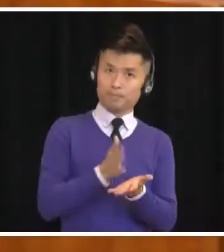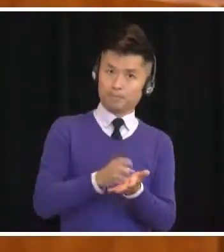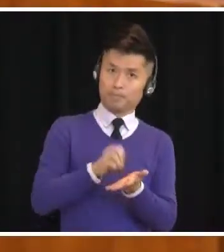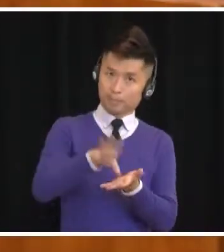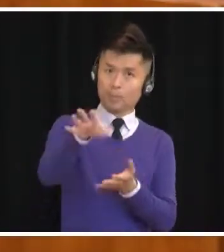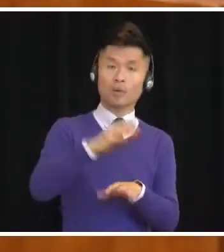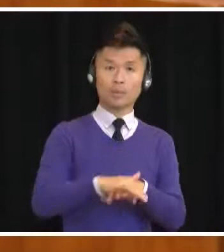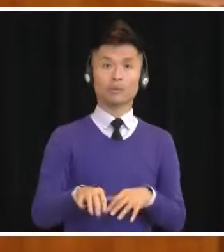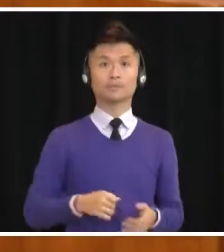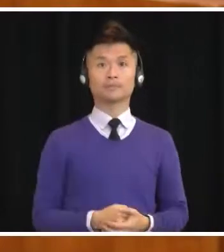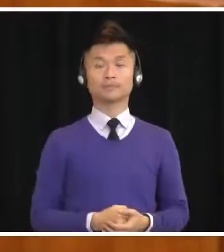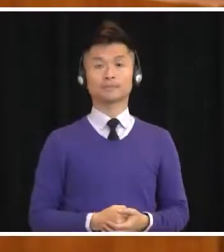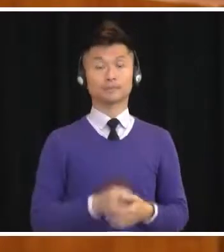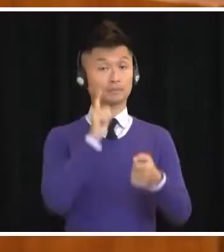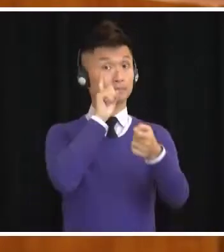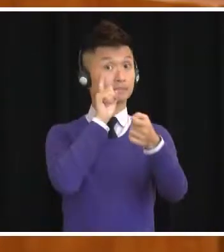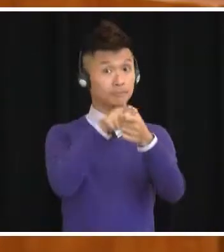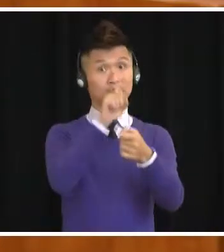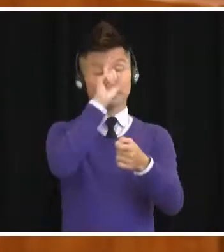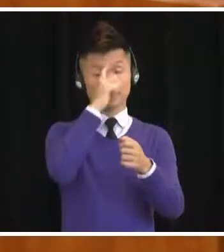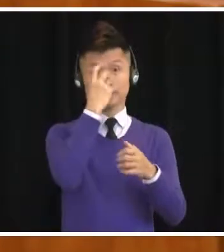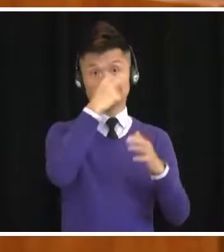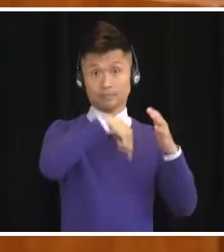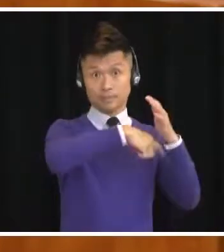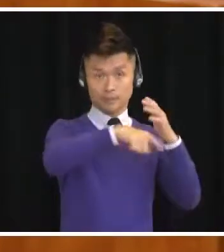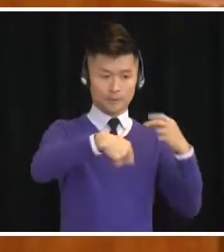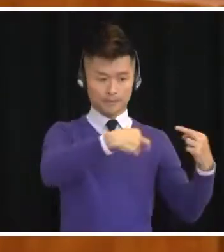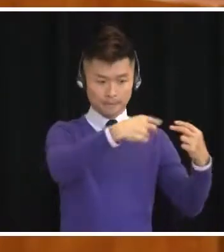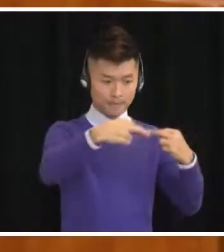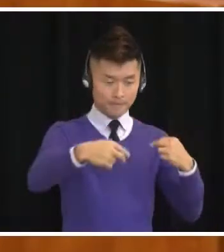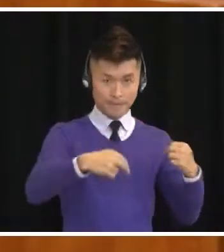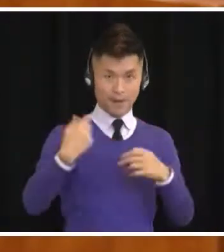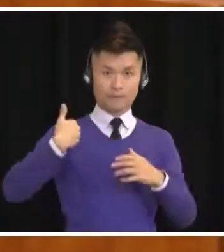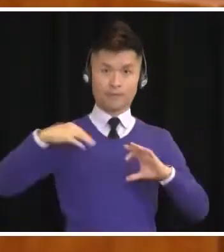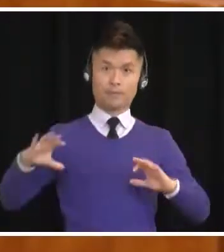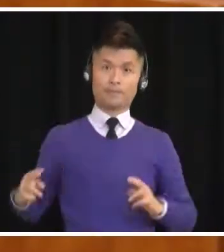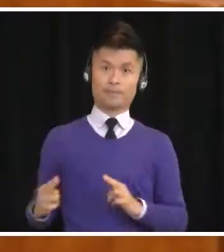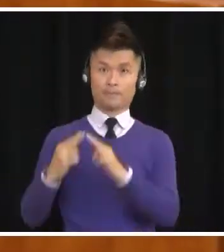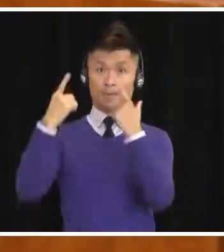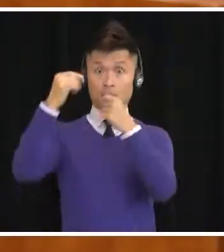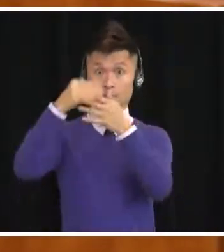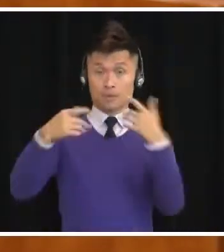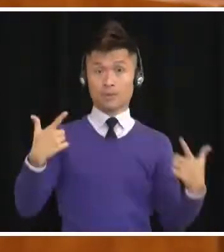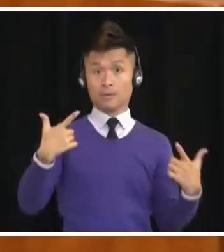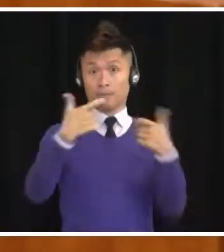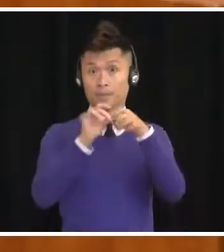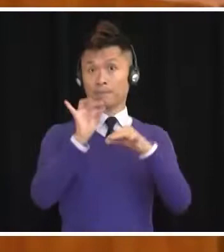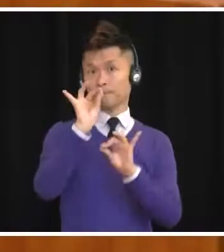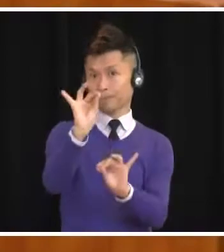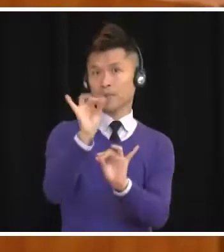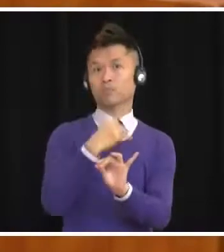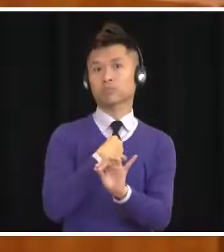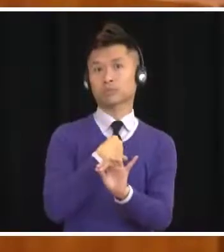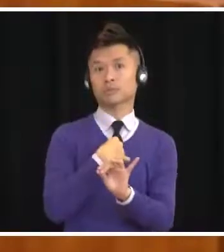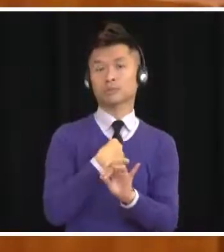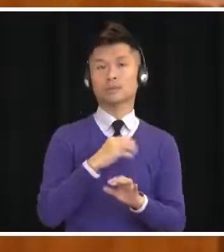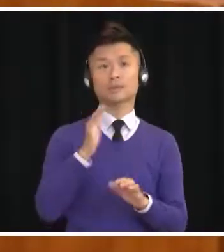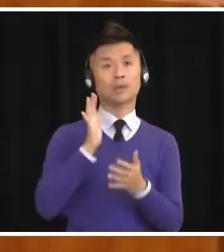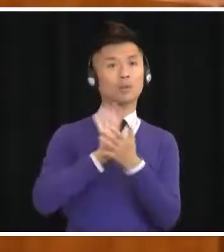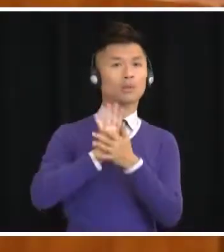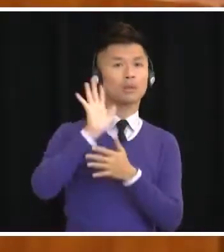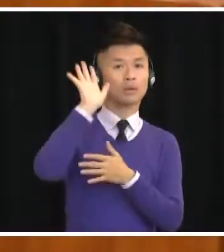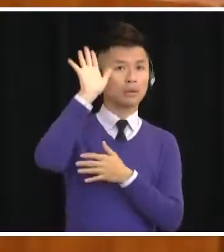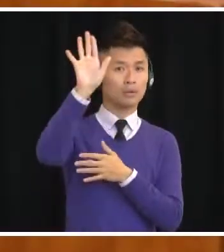will express our views in that meeting in the day after tomorrow. It is hoped that the control yuan can